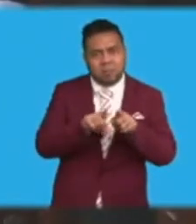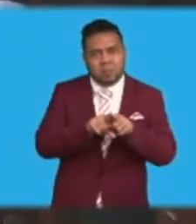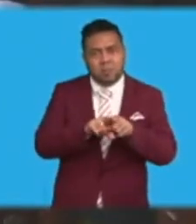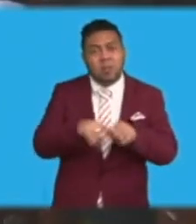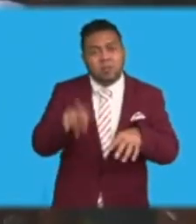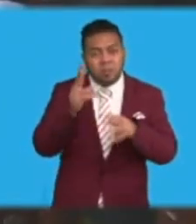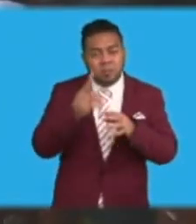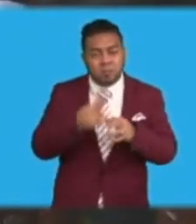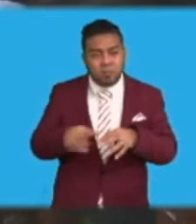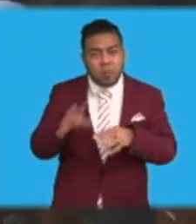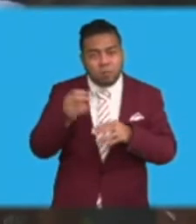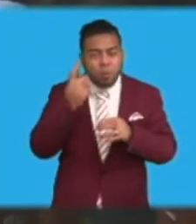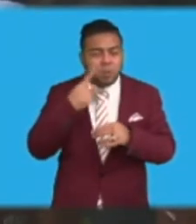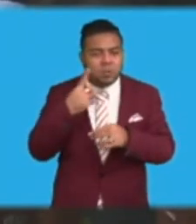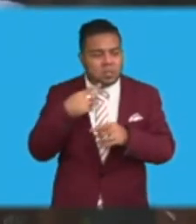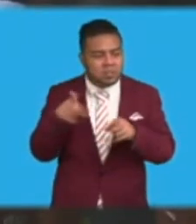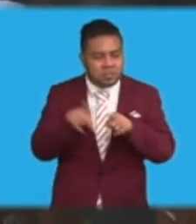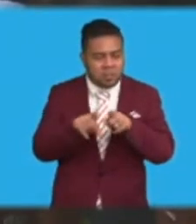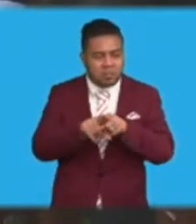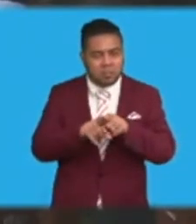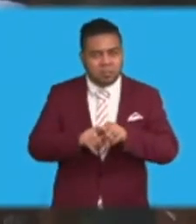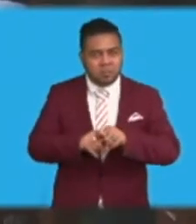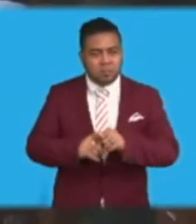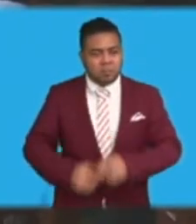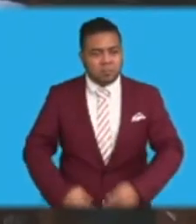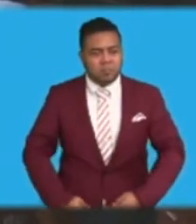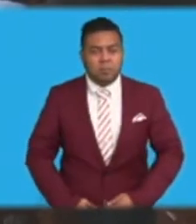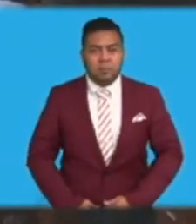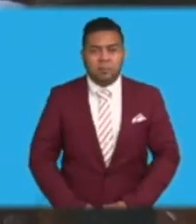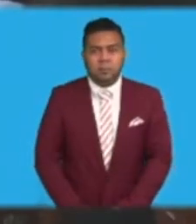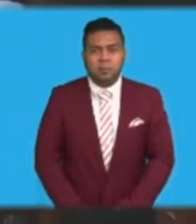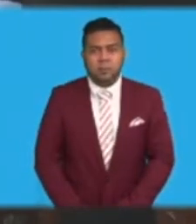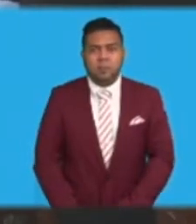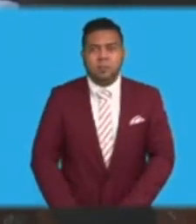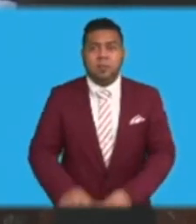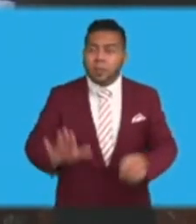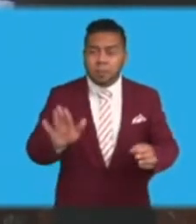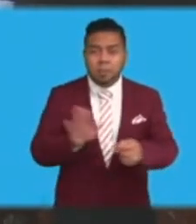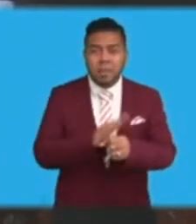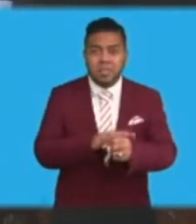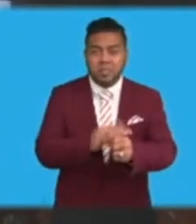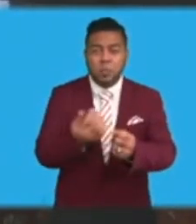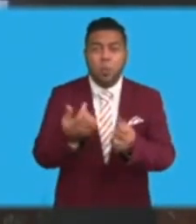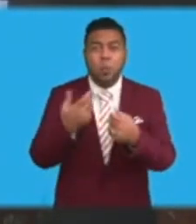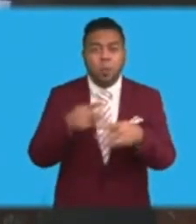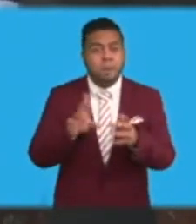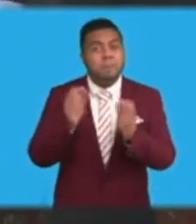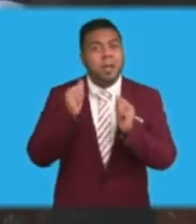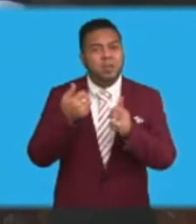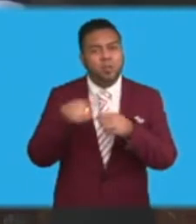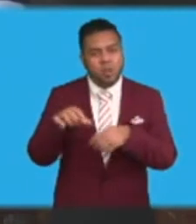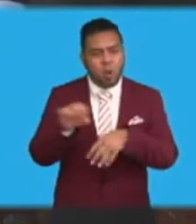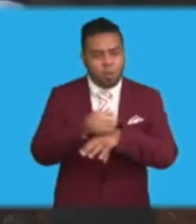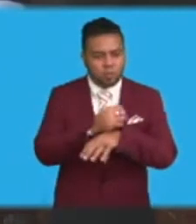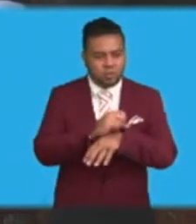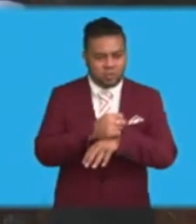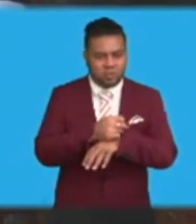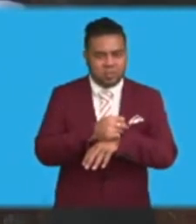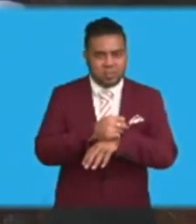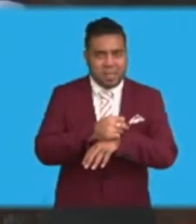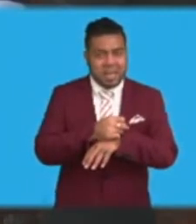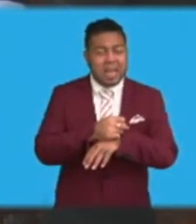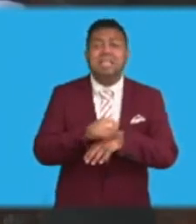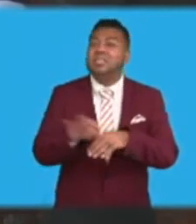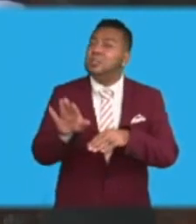The water then runs off the land or is absorbed by it, and after some period of time makes its way back into the ocean. Madam